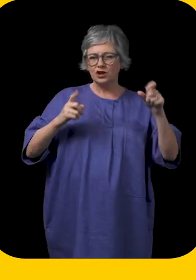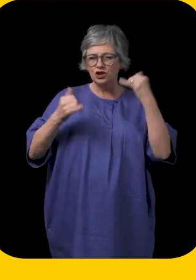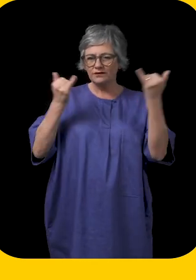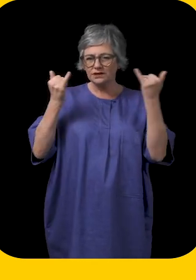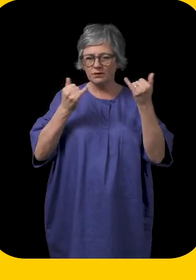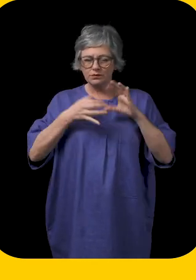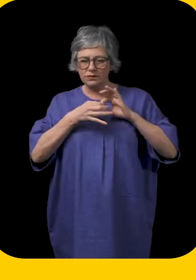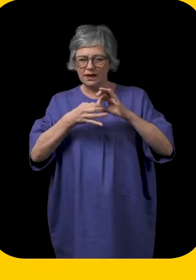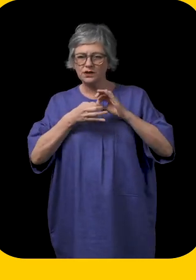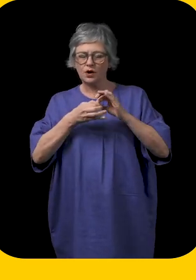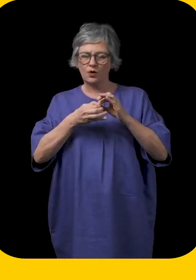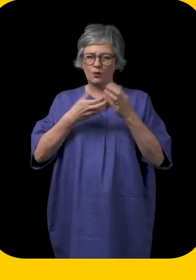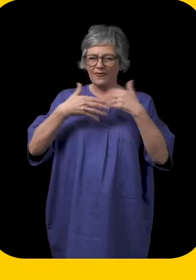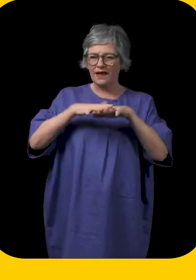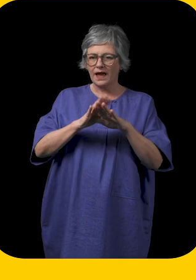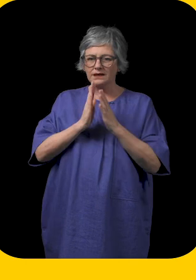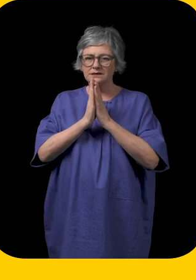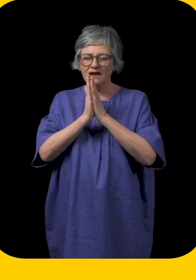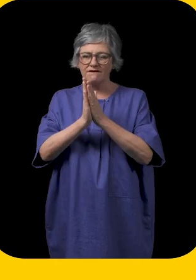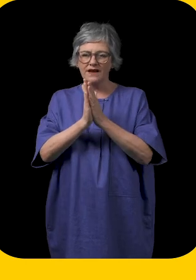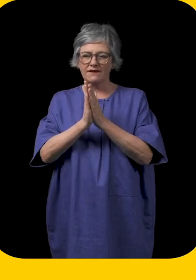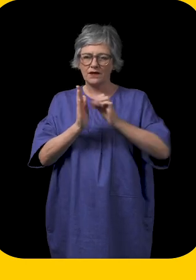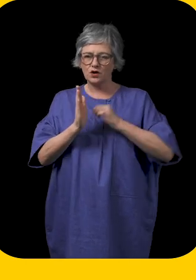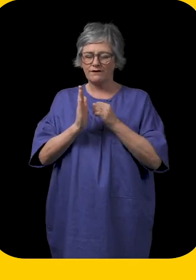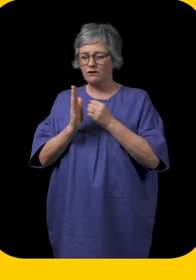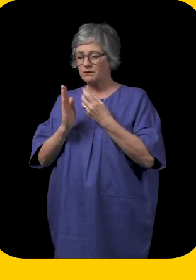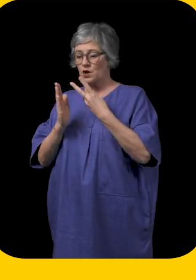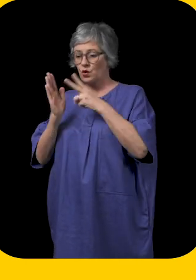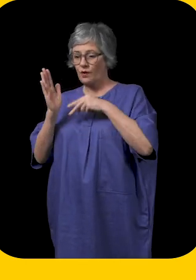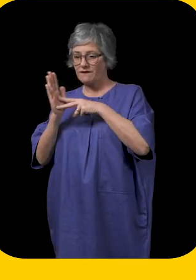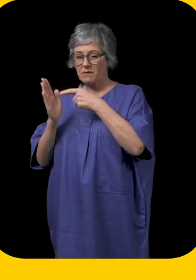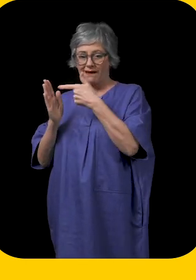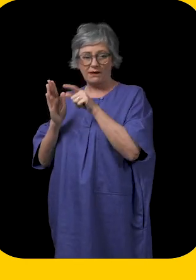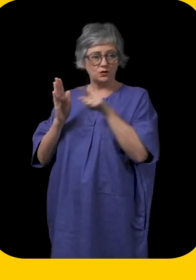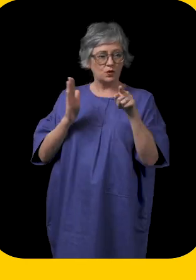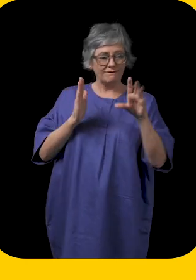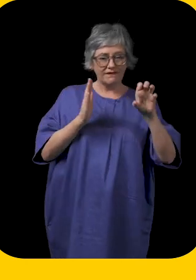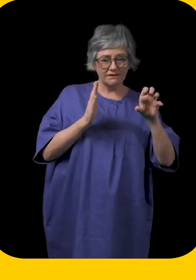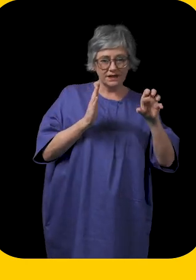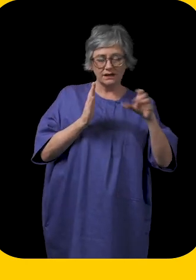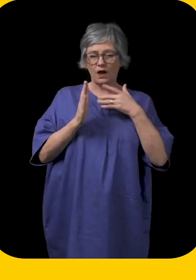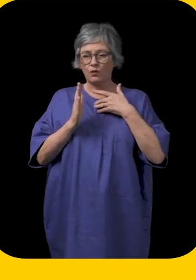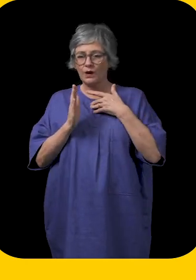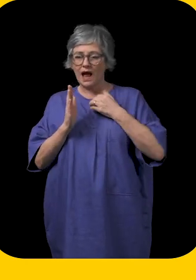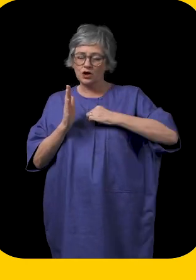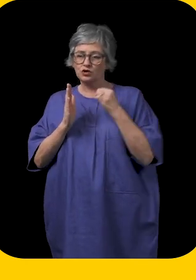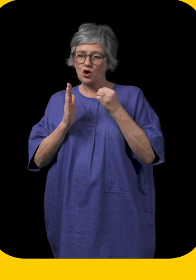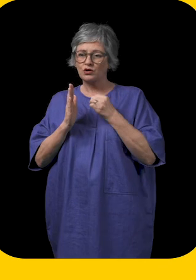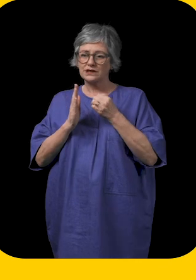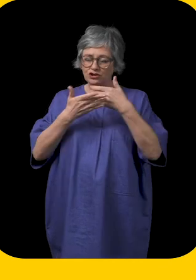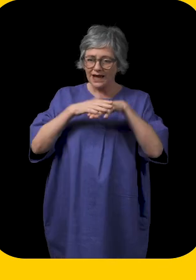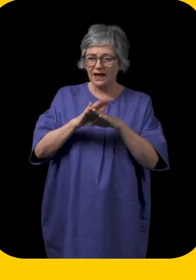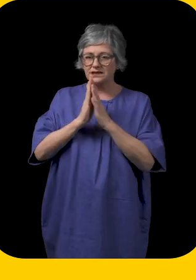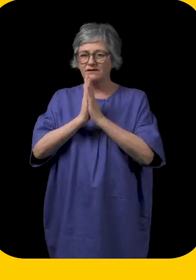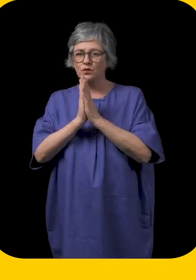in collaboration with Interfaith Scotland. From November 8th to the 15th, we had Scottish Interfaith Week, through which we